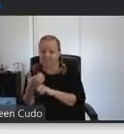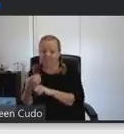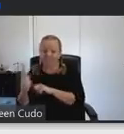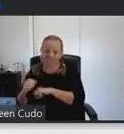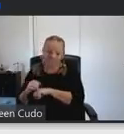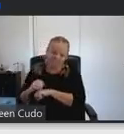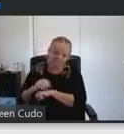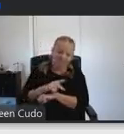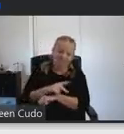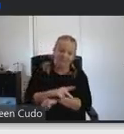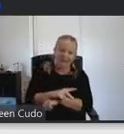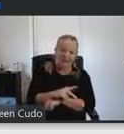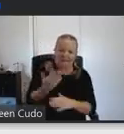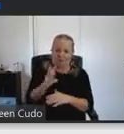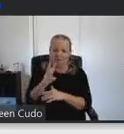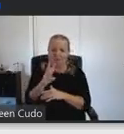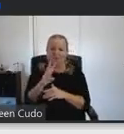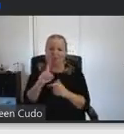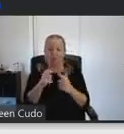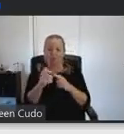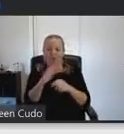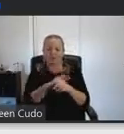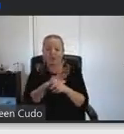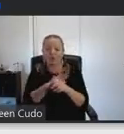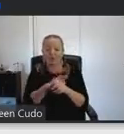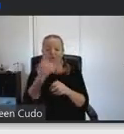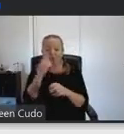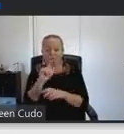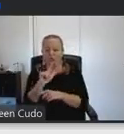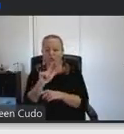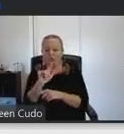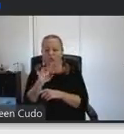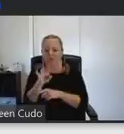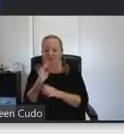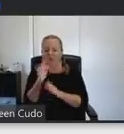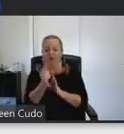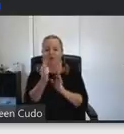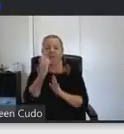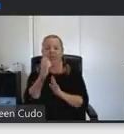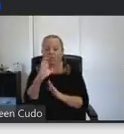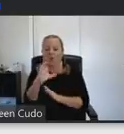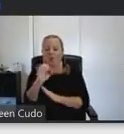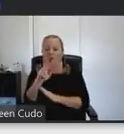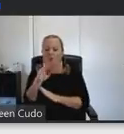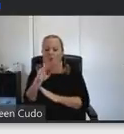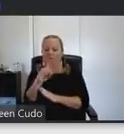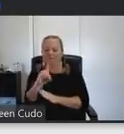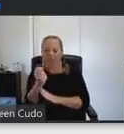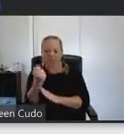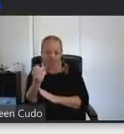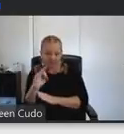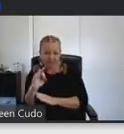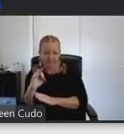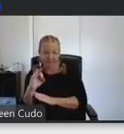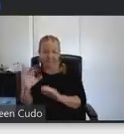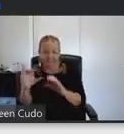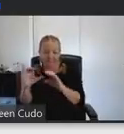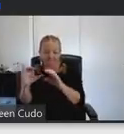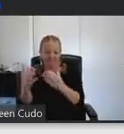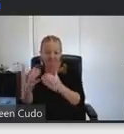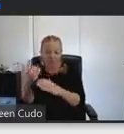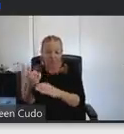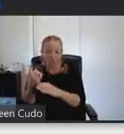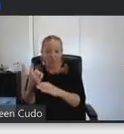set by the state of Wisconsin because COVID-19 is considered to be a Category 1 reportable illness, which has that